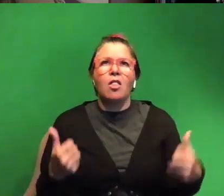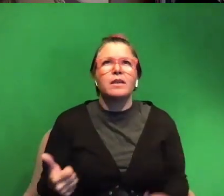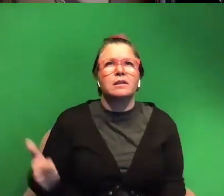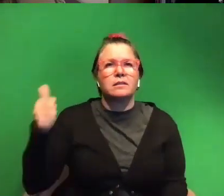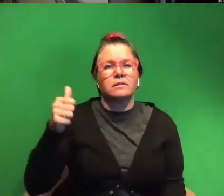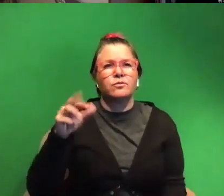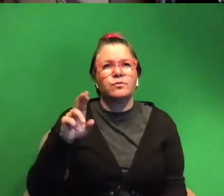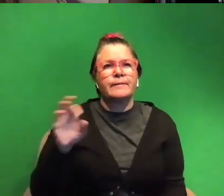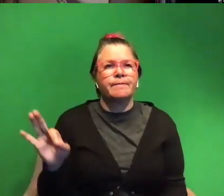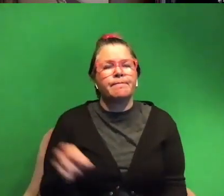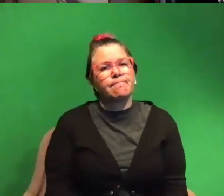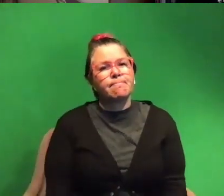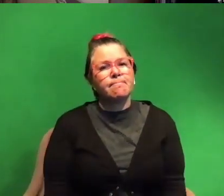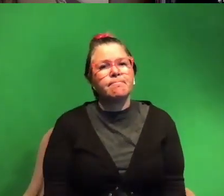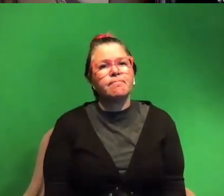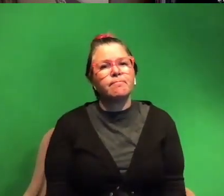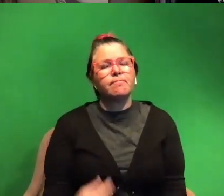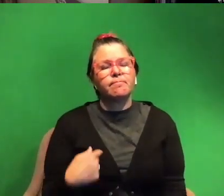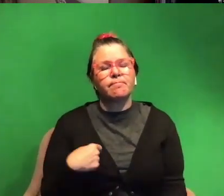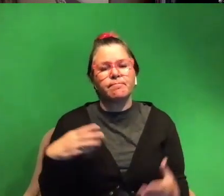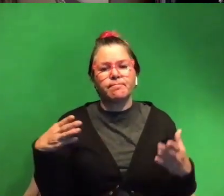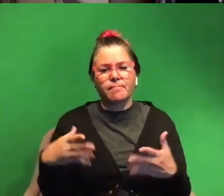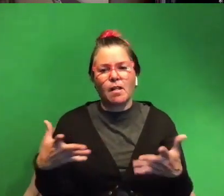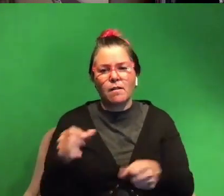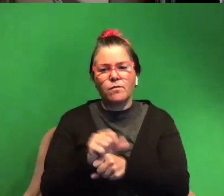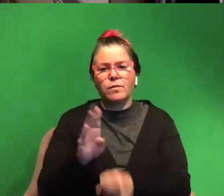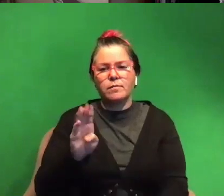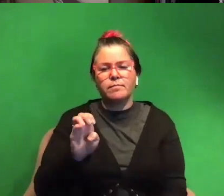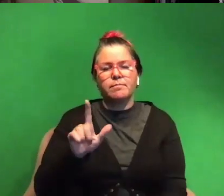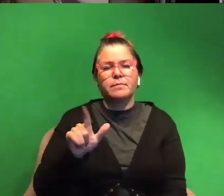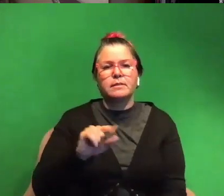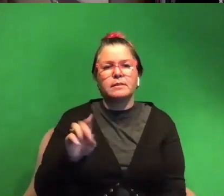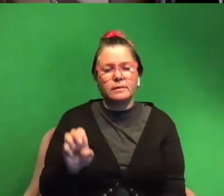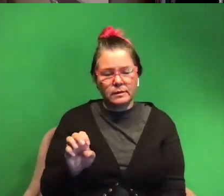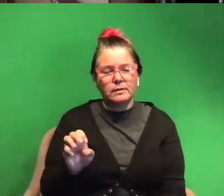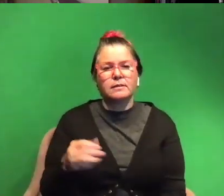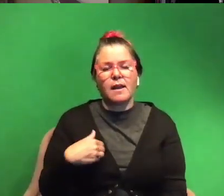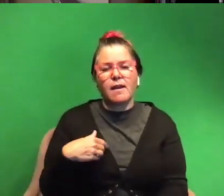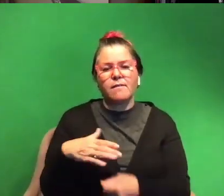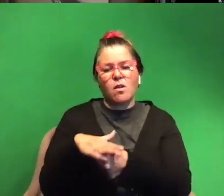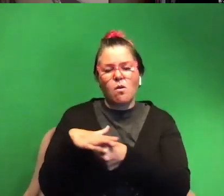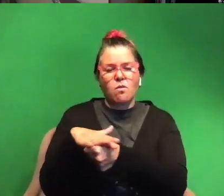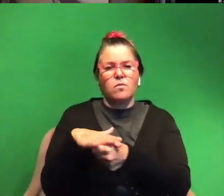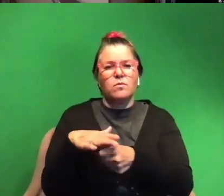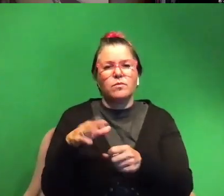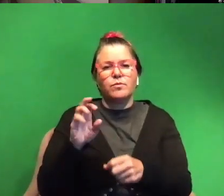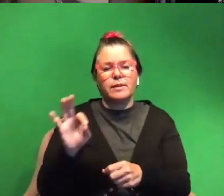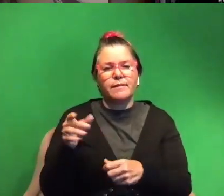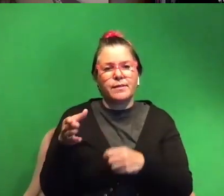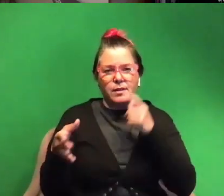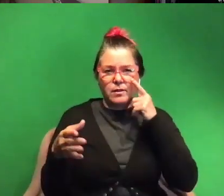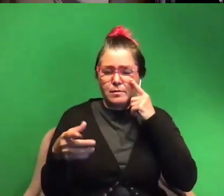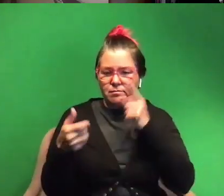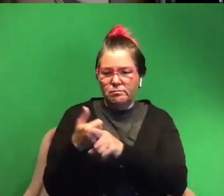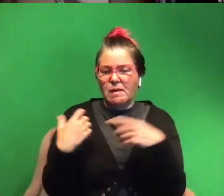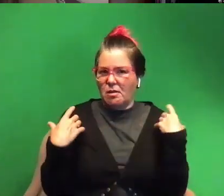healthiest, I've done a lot of work in Belize, and there are some localized reefs there that are really quite